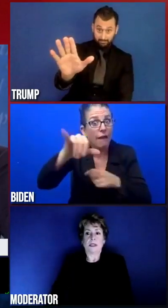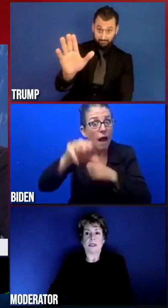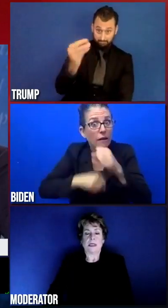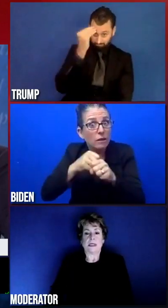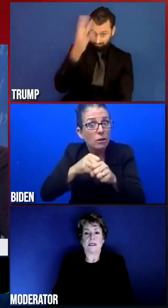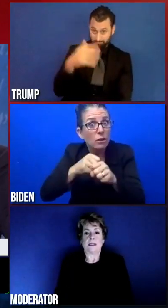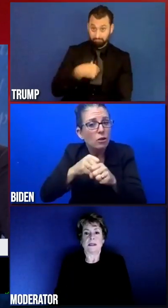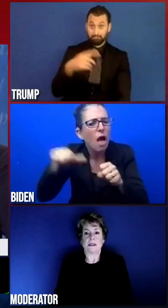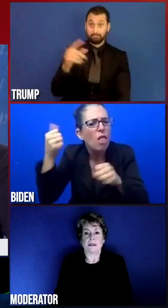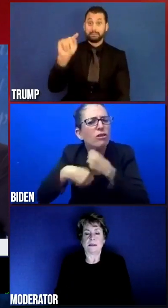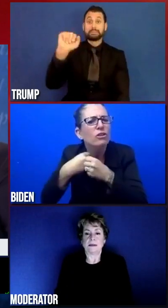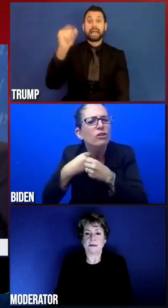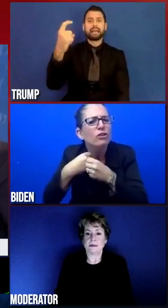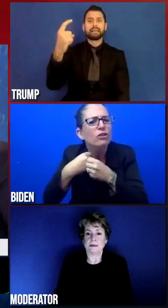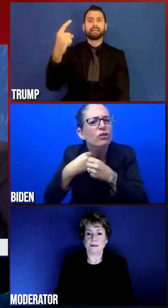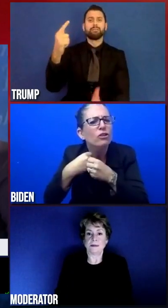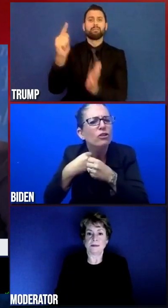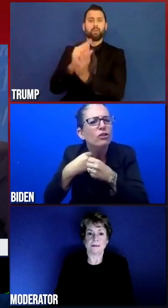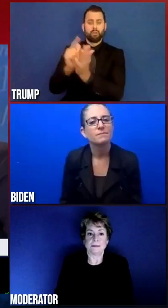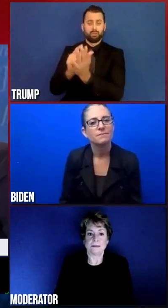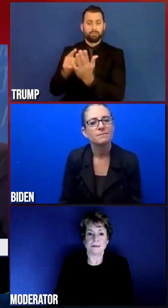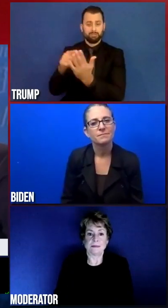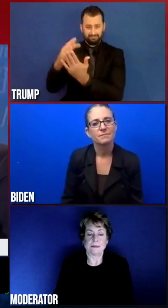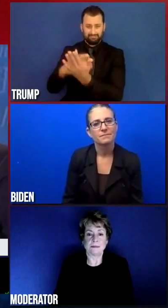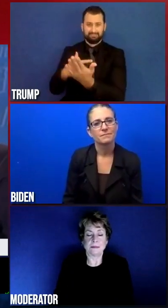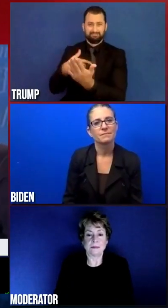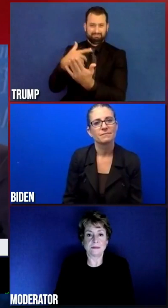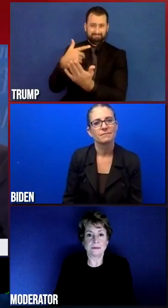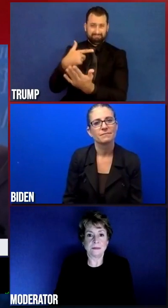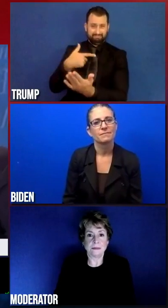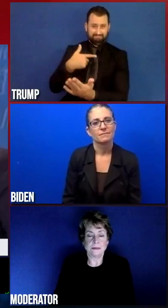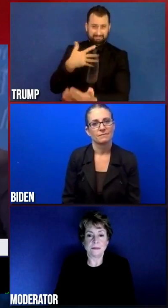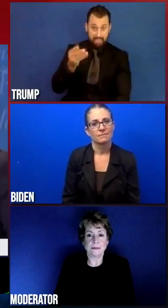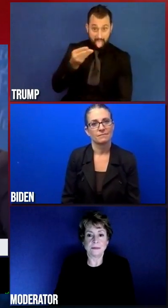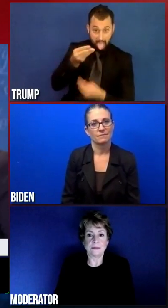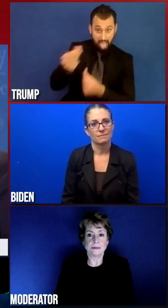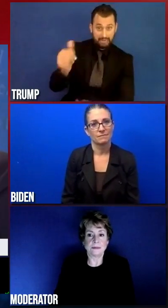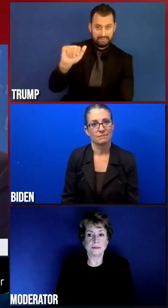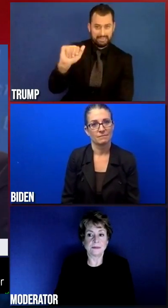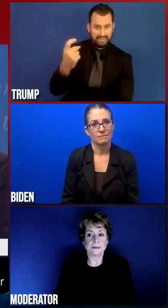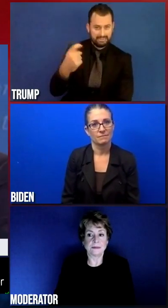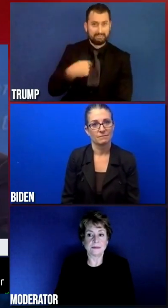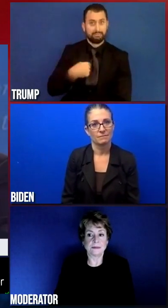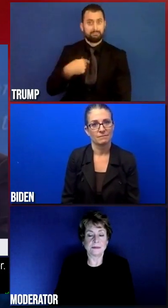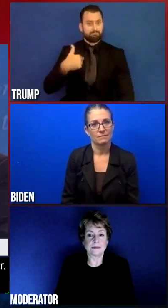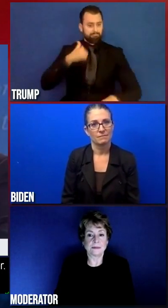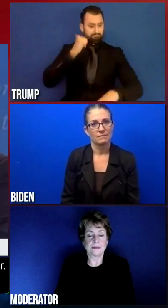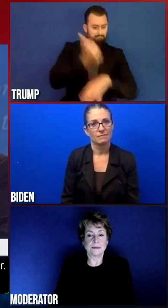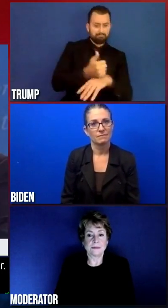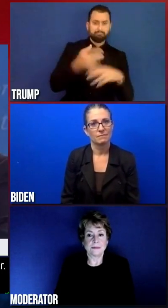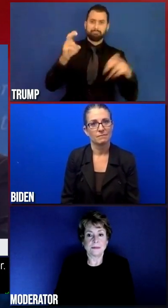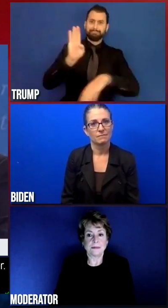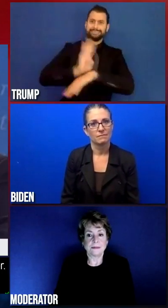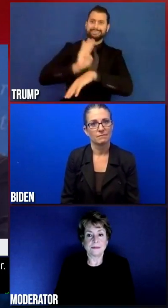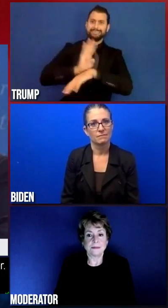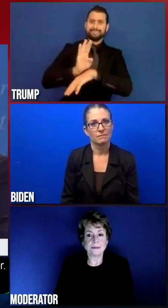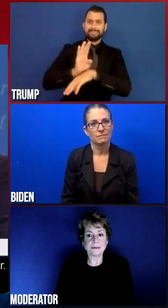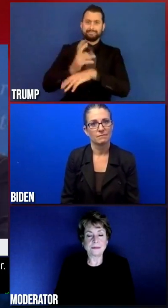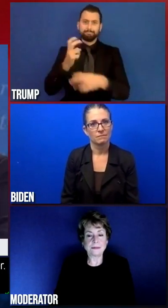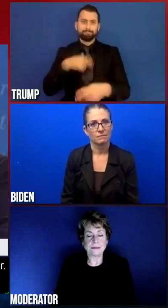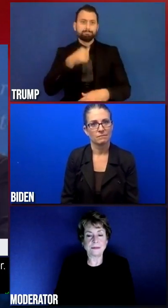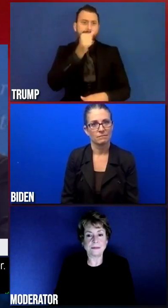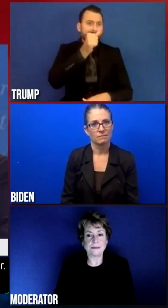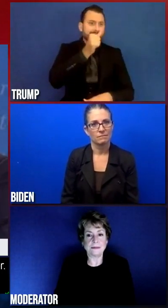tax. Before I came here, I was a private developer. I was a private business people. Like every other private person, unless they're